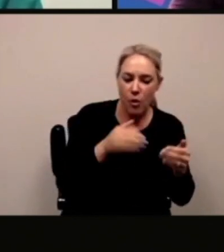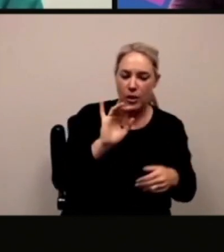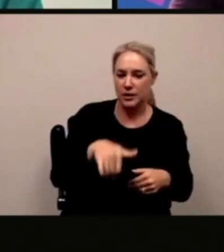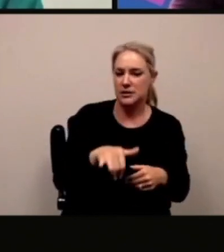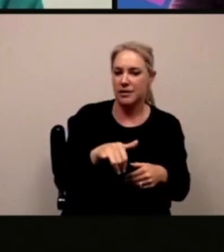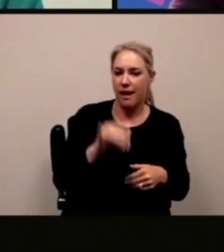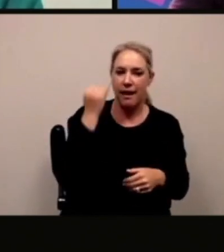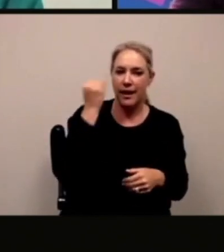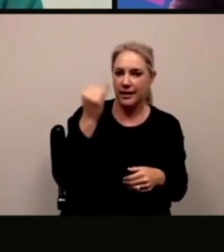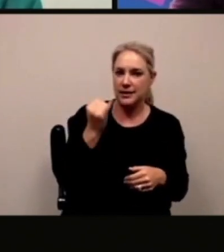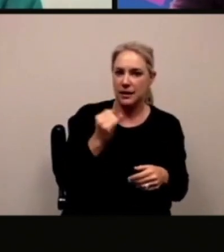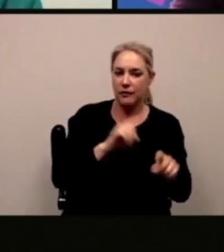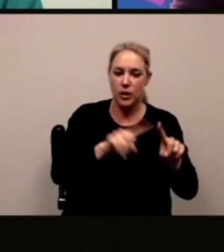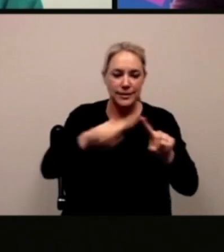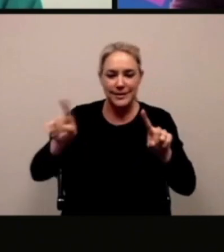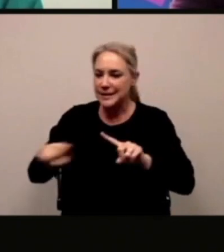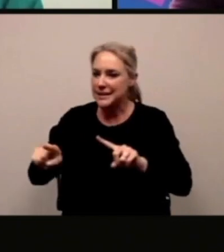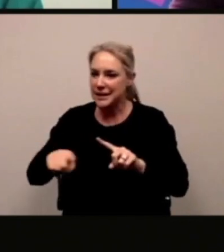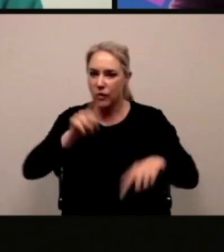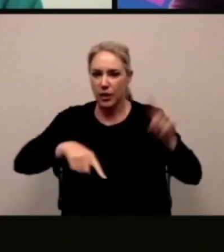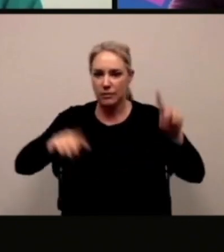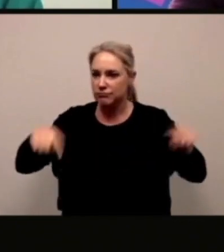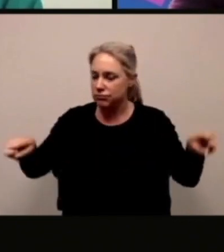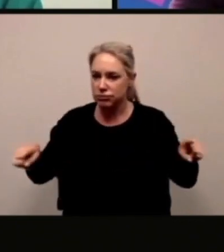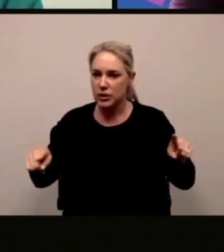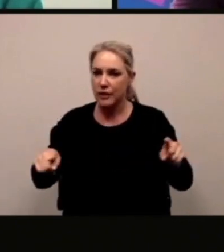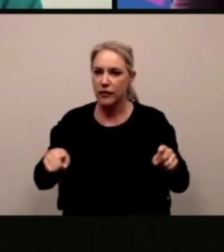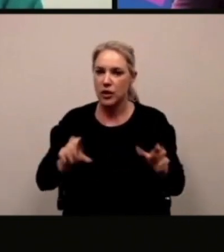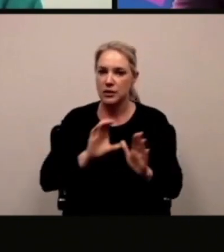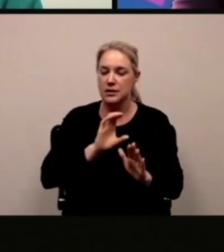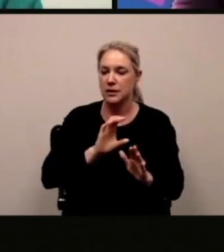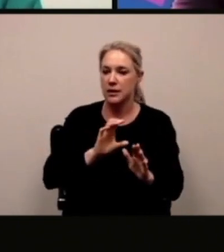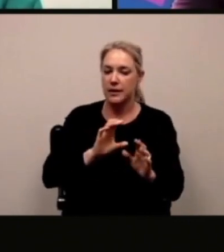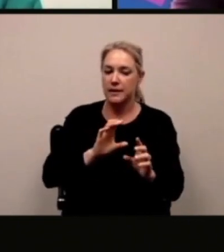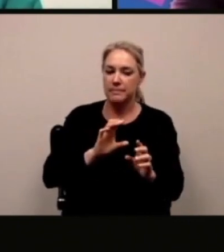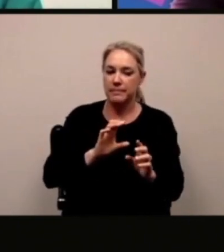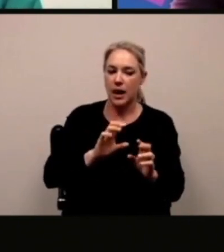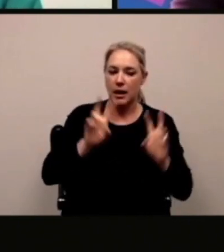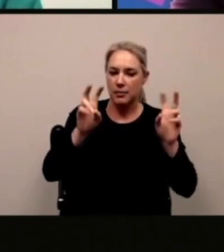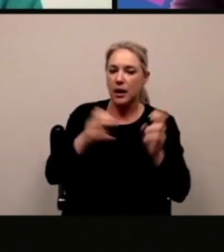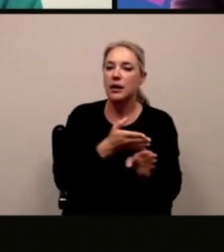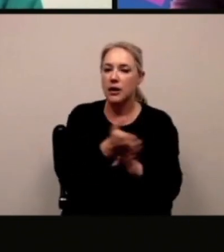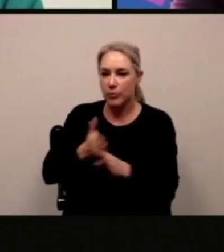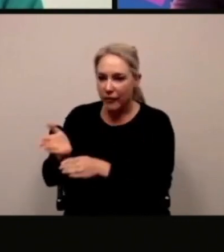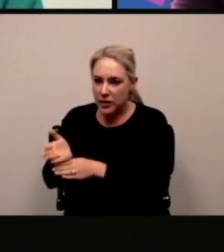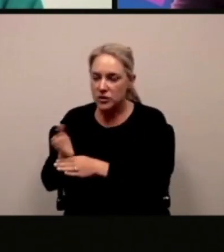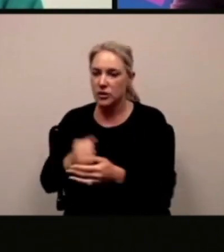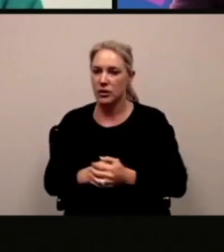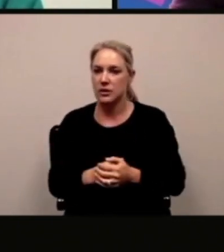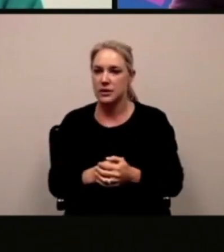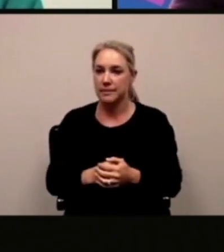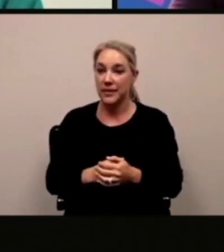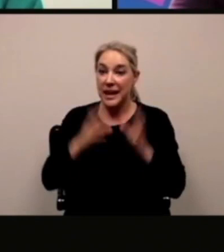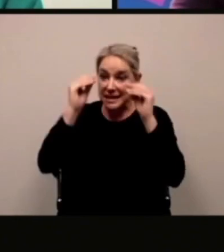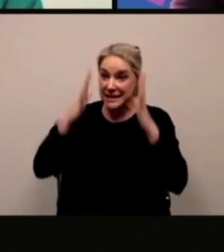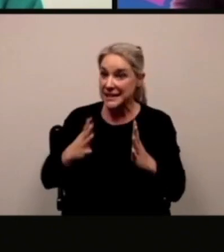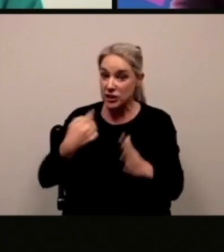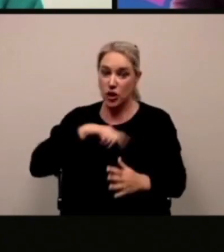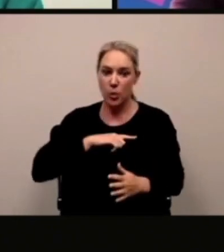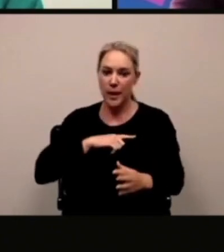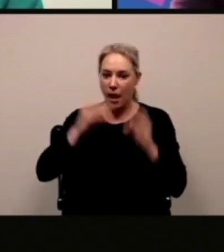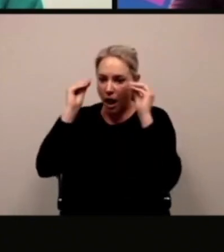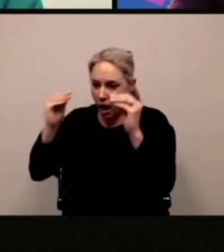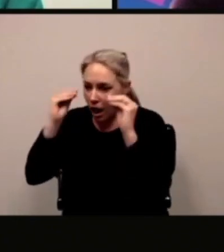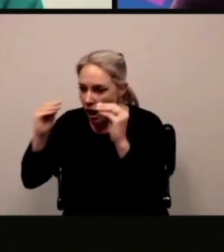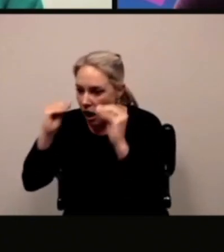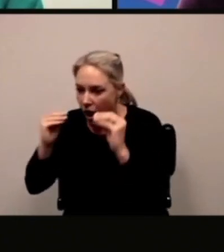career or academic content area is something very beneficial and something that our district needs to kind of work on. Because as a teacher, we do so much and we can do so much for our school,